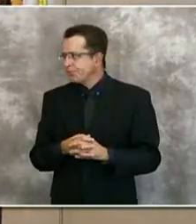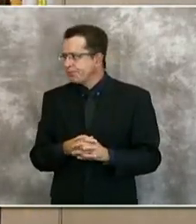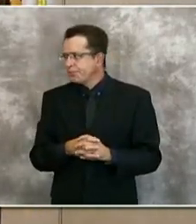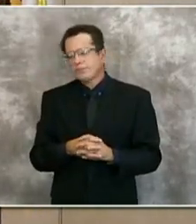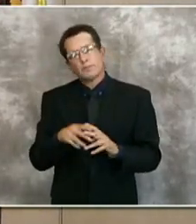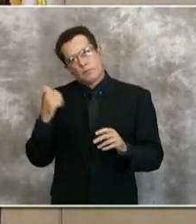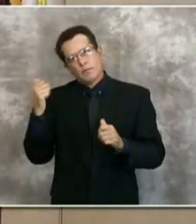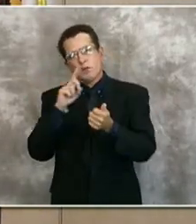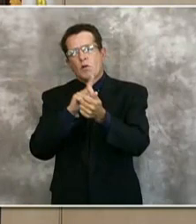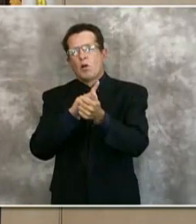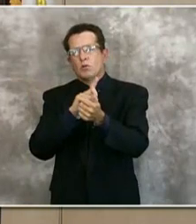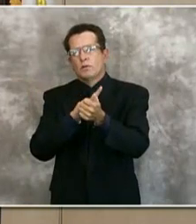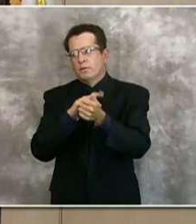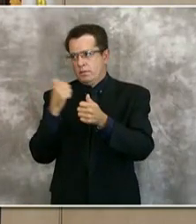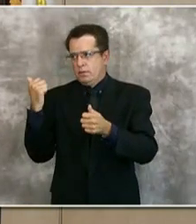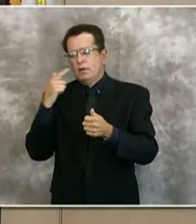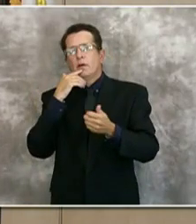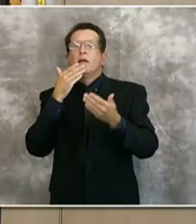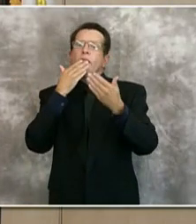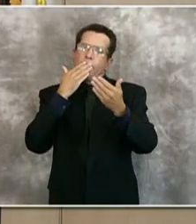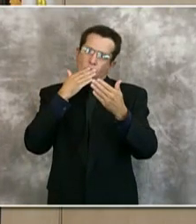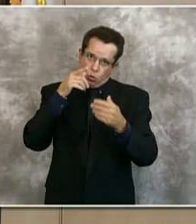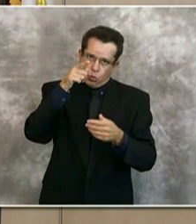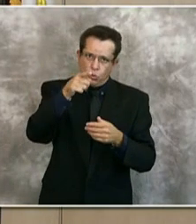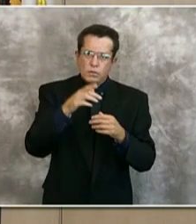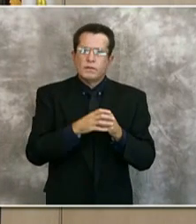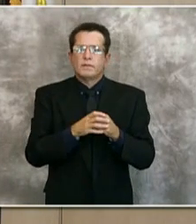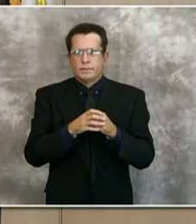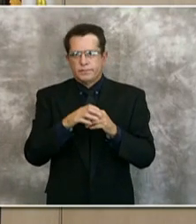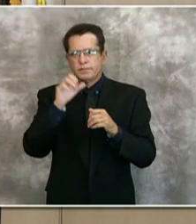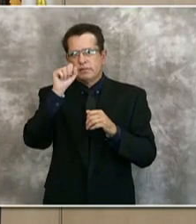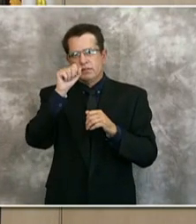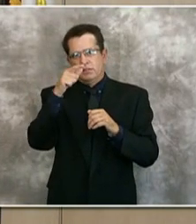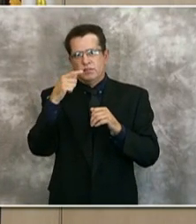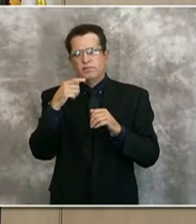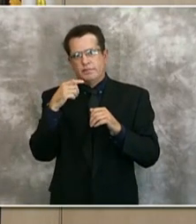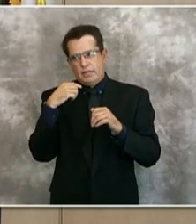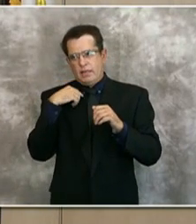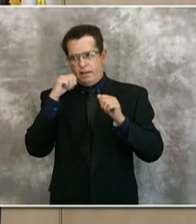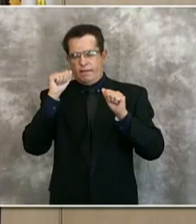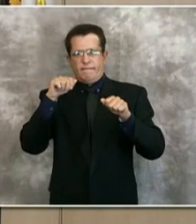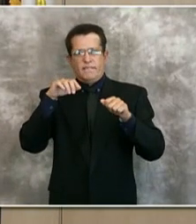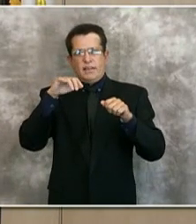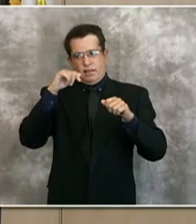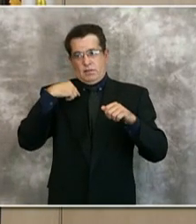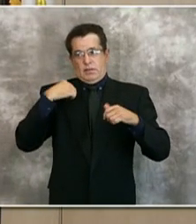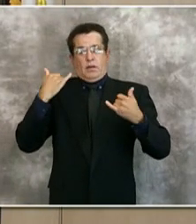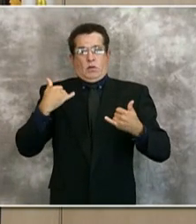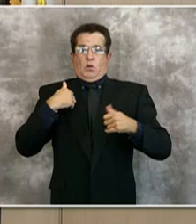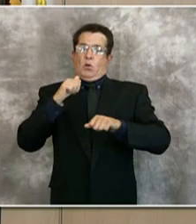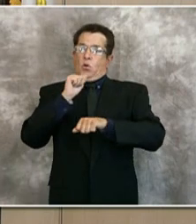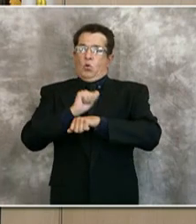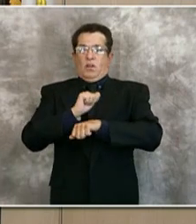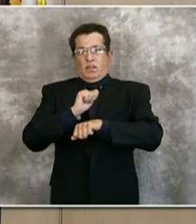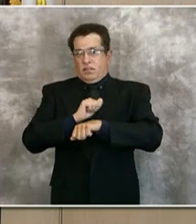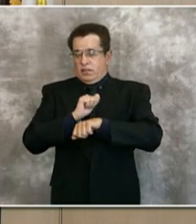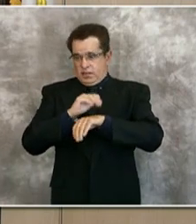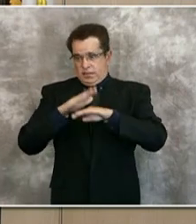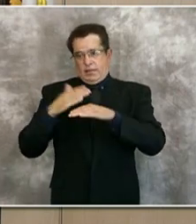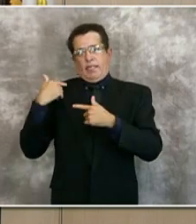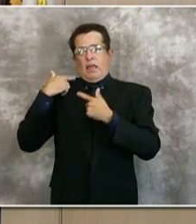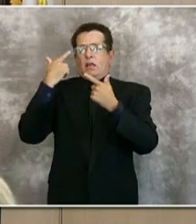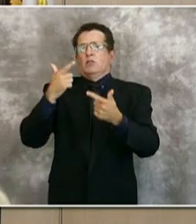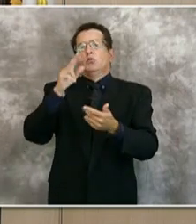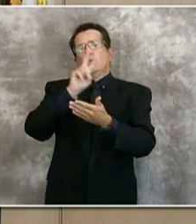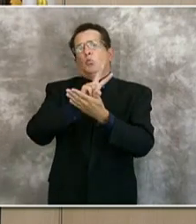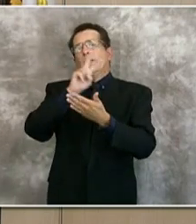Thank you for identifying that question. We have been working over the past 2 weeks